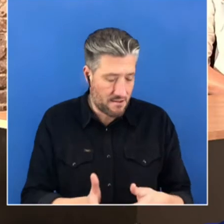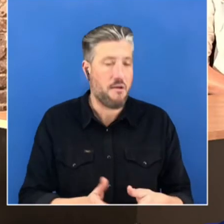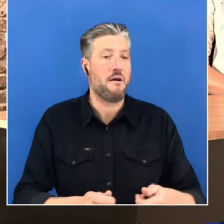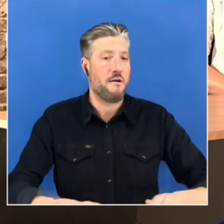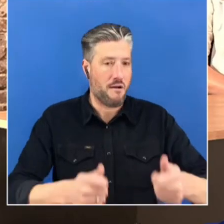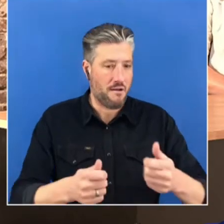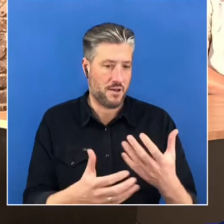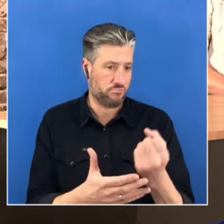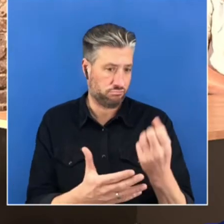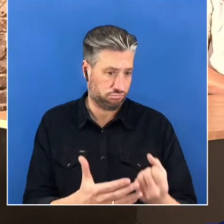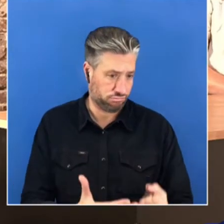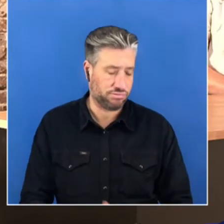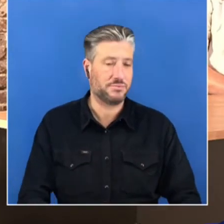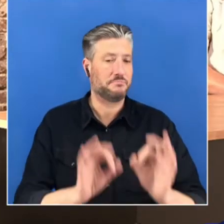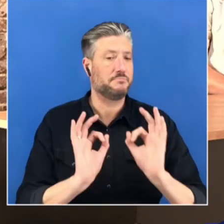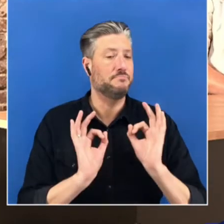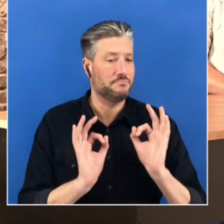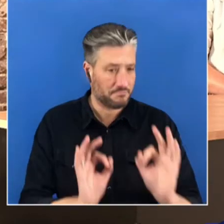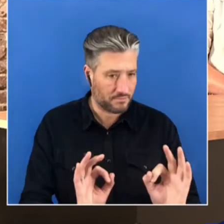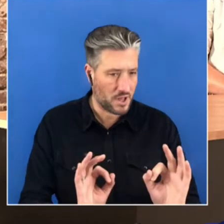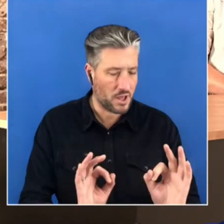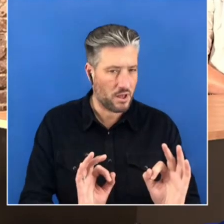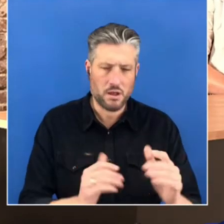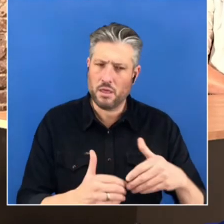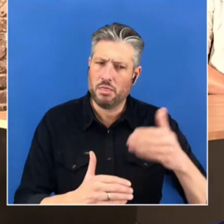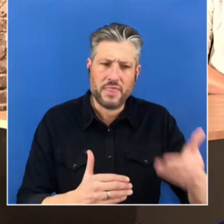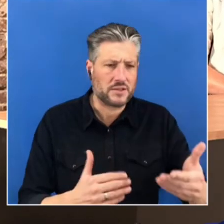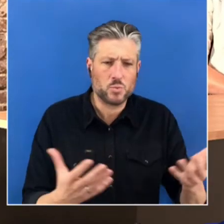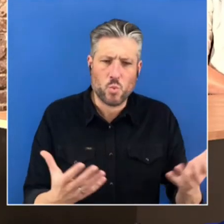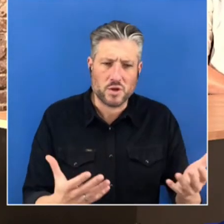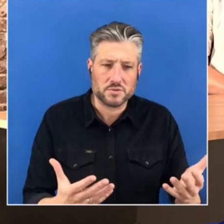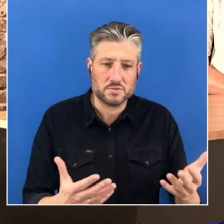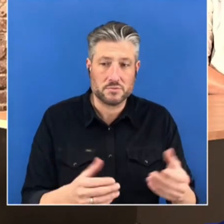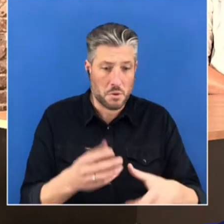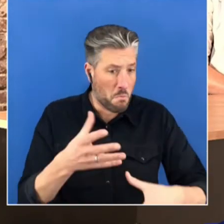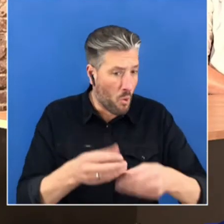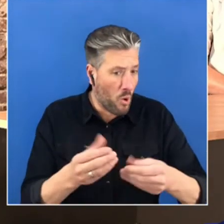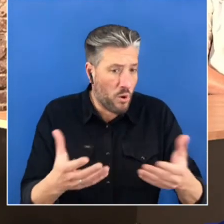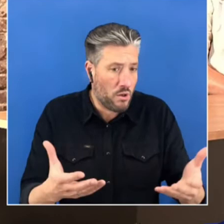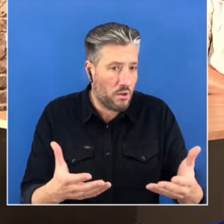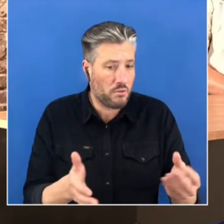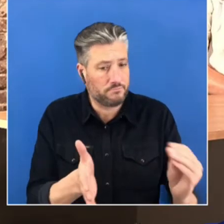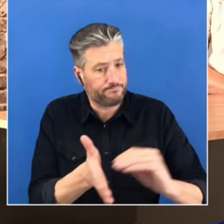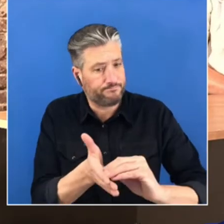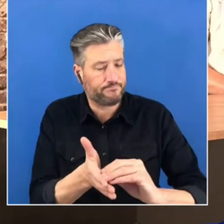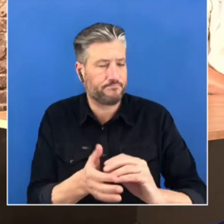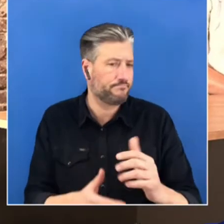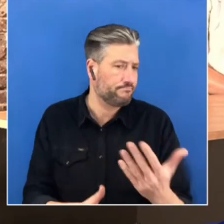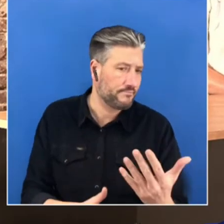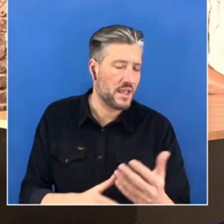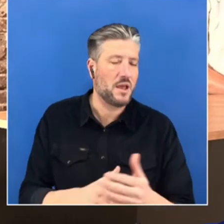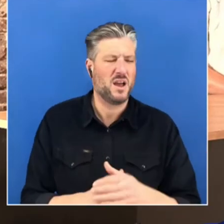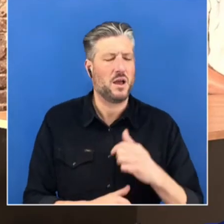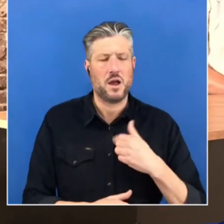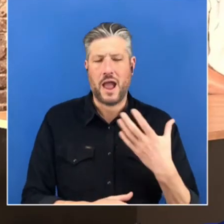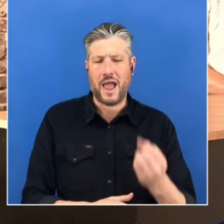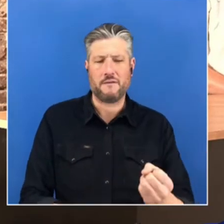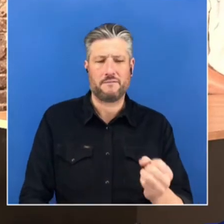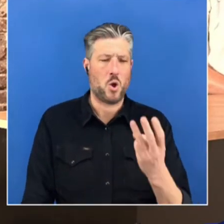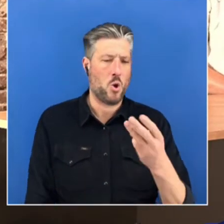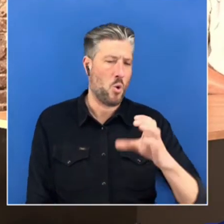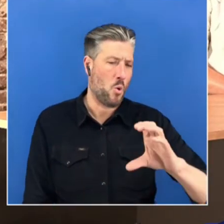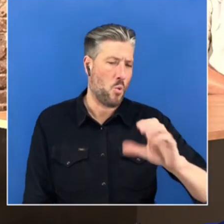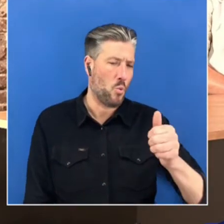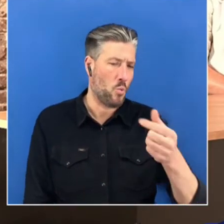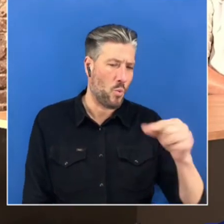Yes. So we've mentioned that we are checking and assessing against the WCAG guidelines. And so we do help you assess your site for